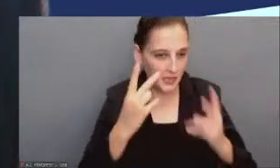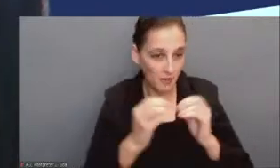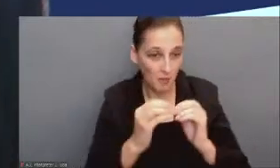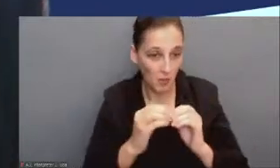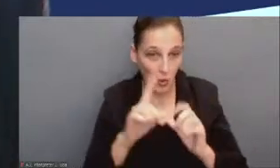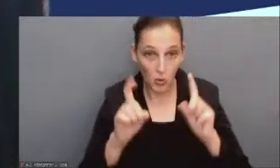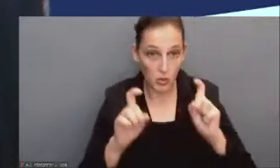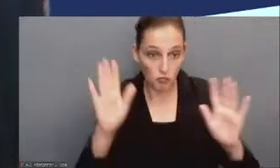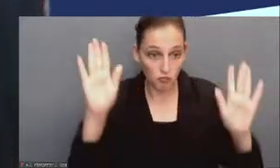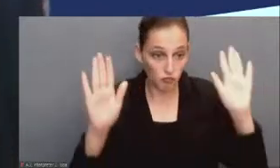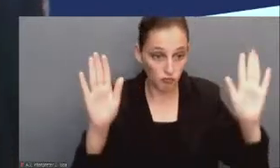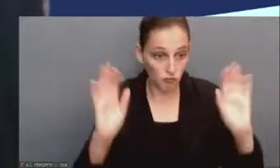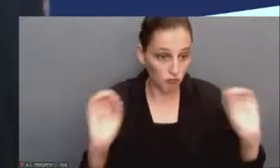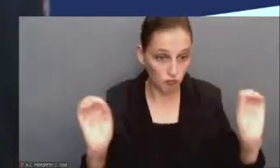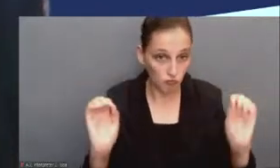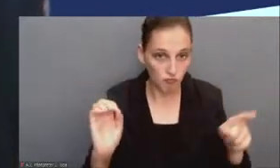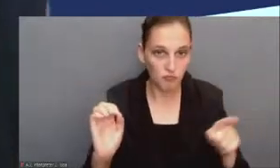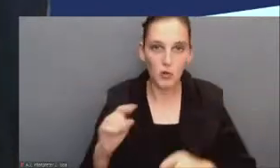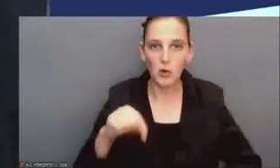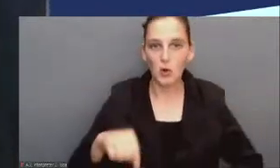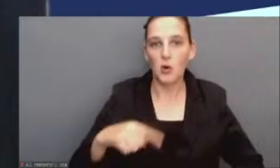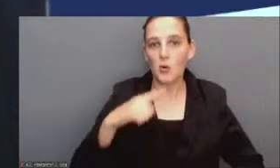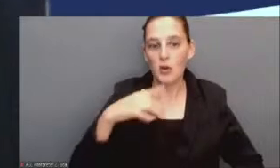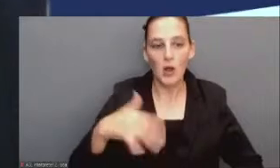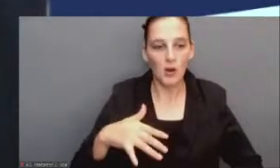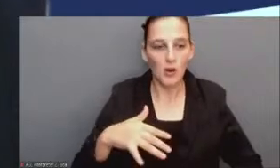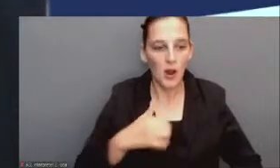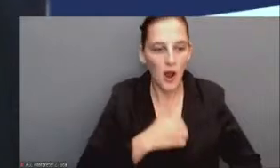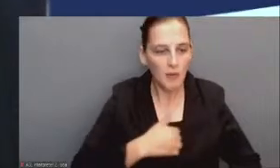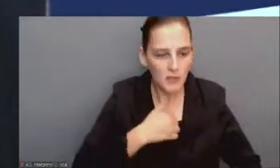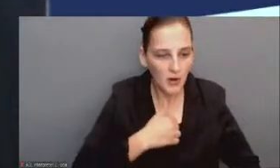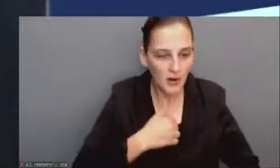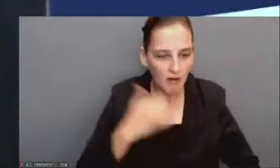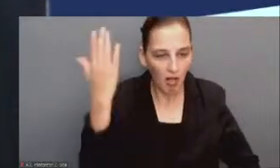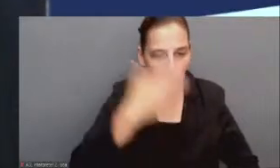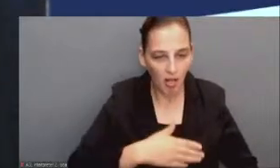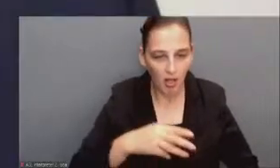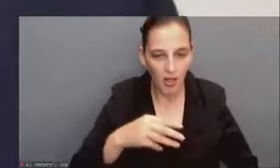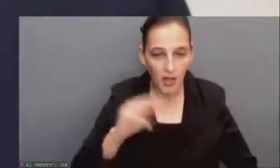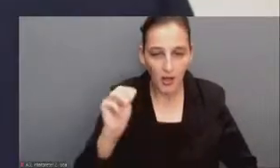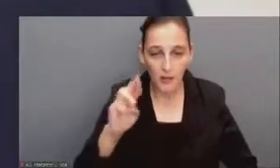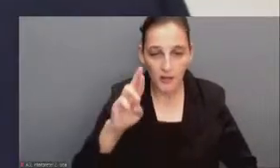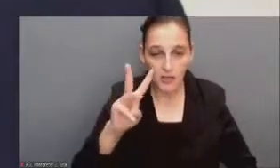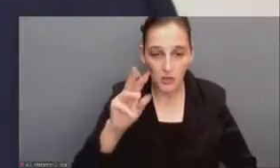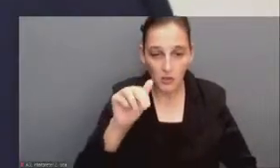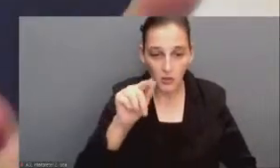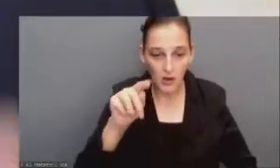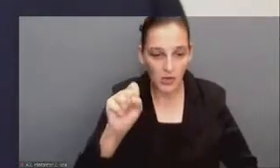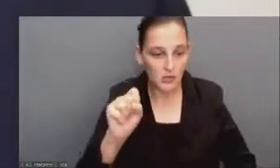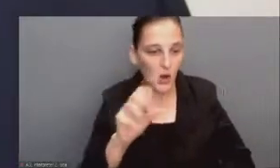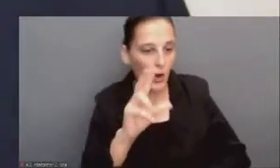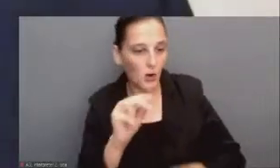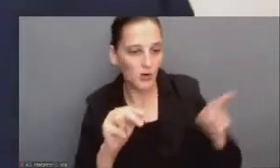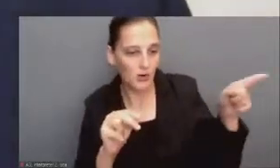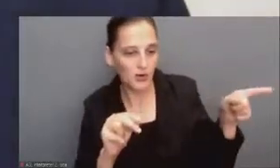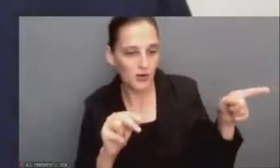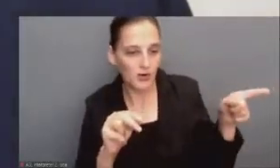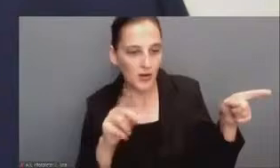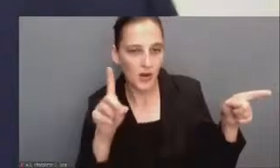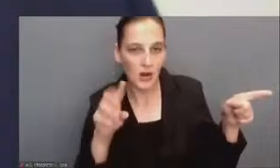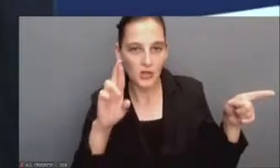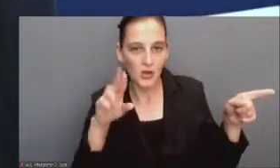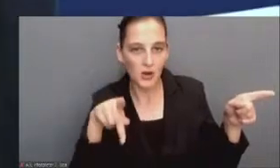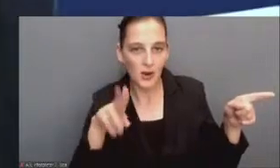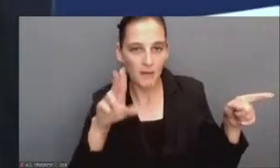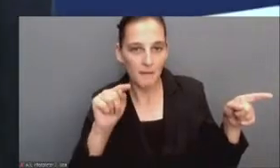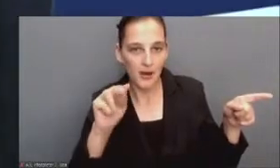was incredibly helpful for us in our content. I'm sorry, Mr. Watts, did you have your hand raised? No, I want to point out that Dr. Tim Putnam has his hand Thank